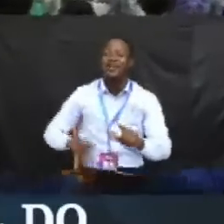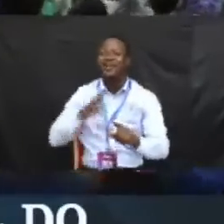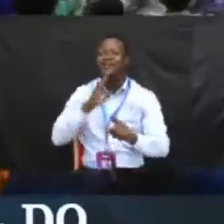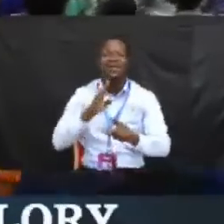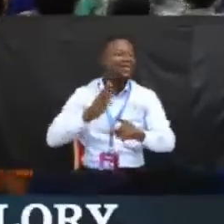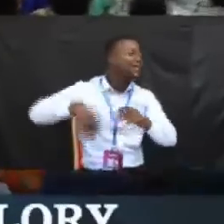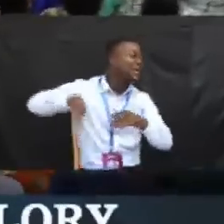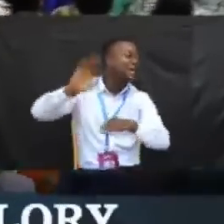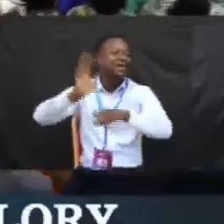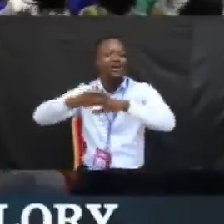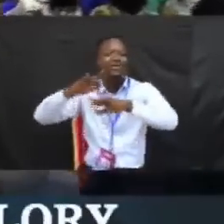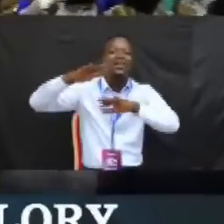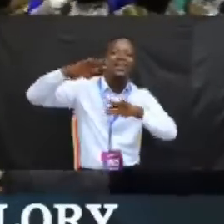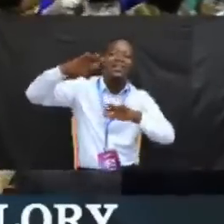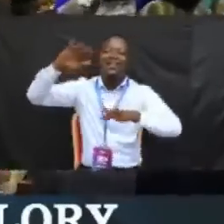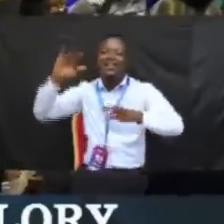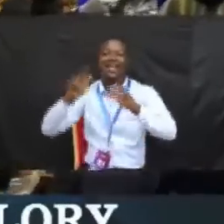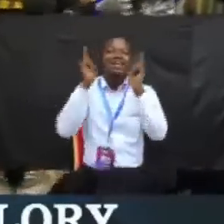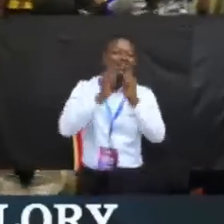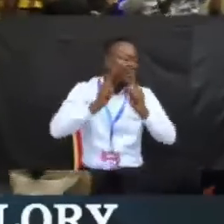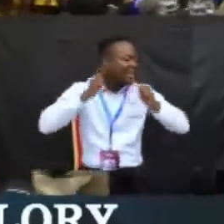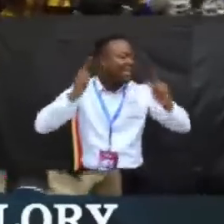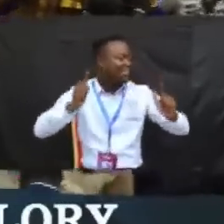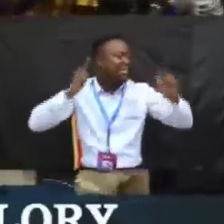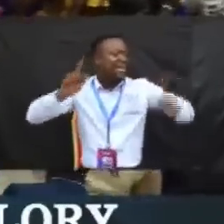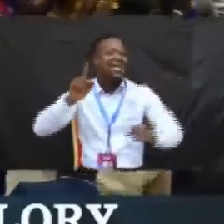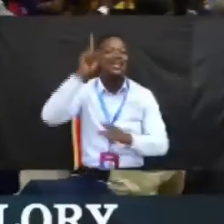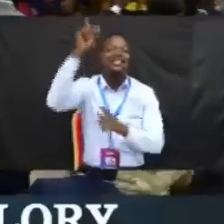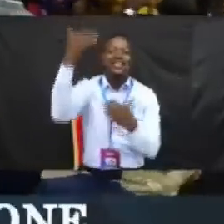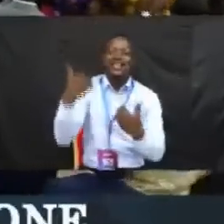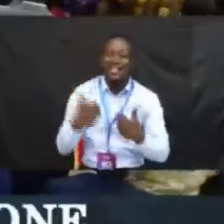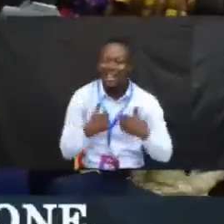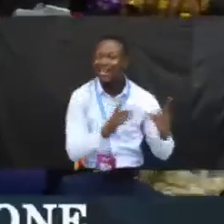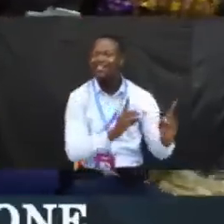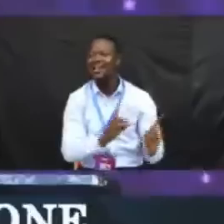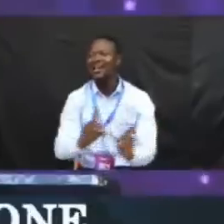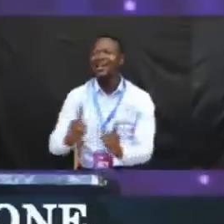Lord be the glory. Prais